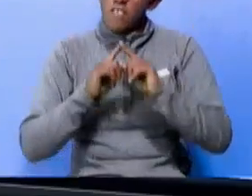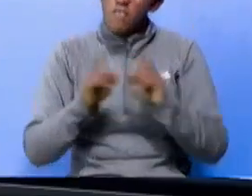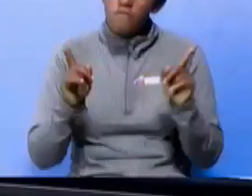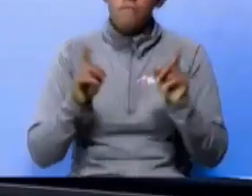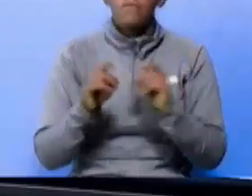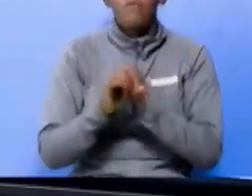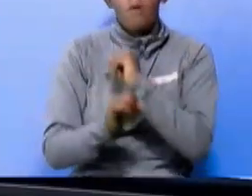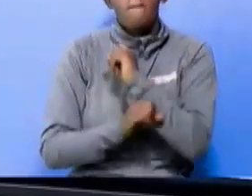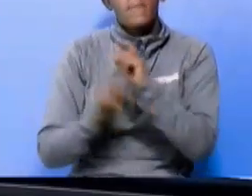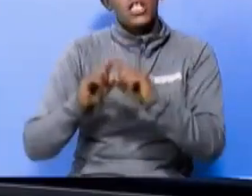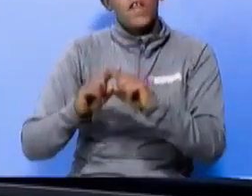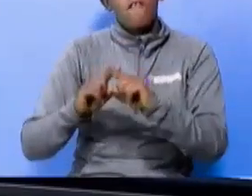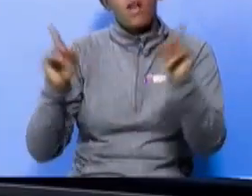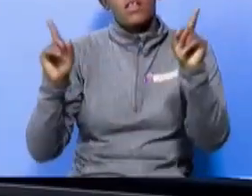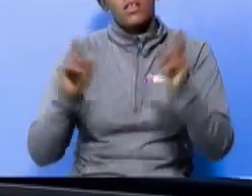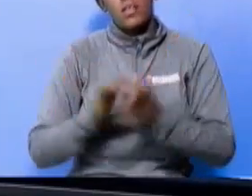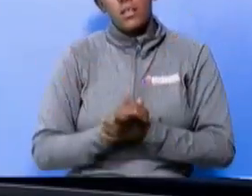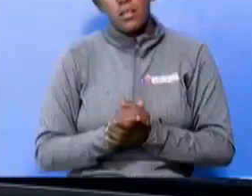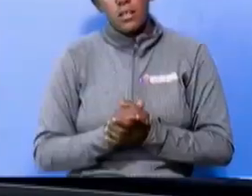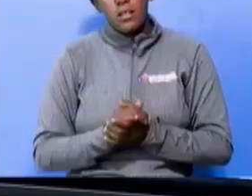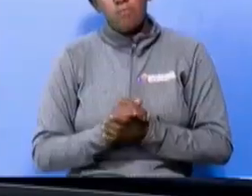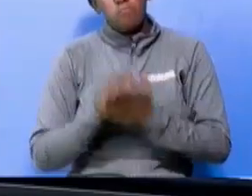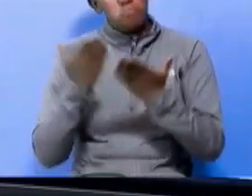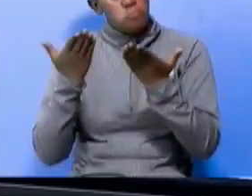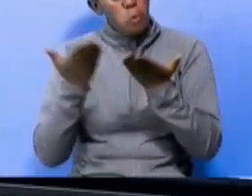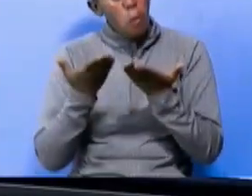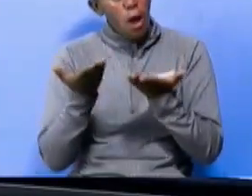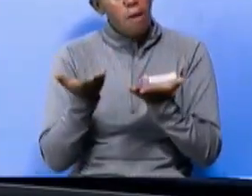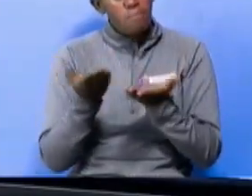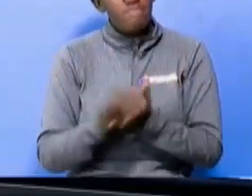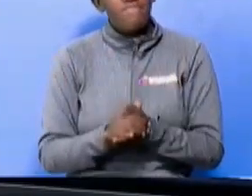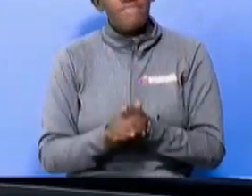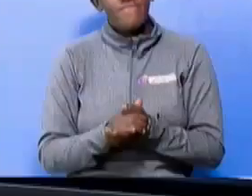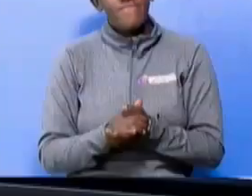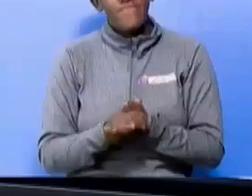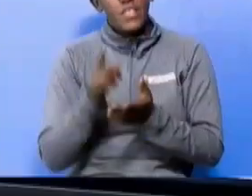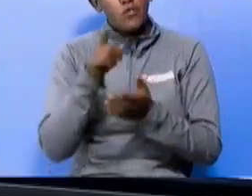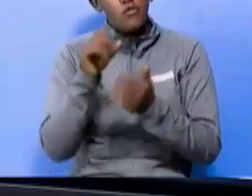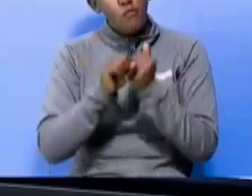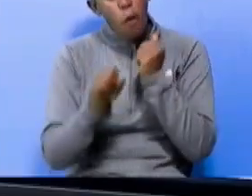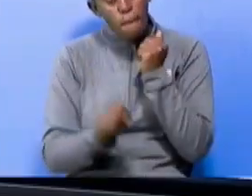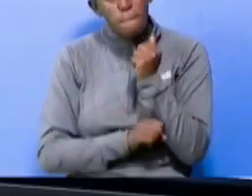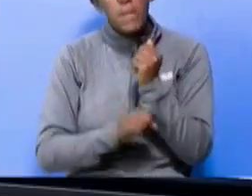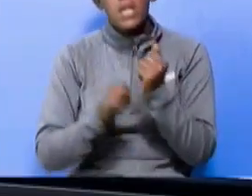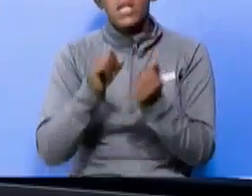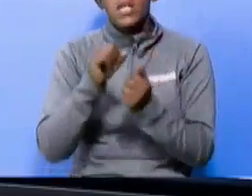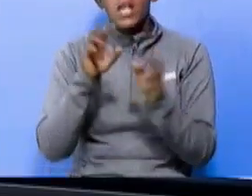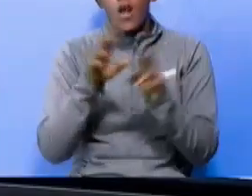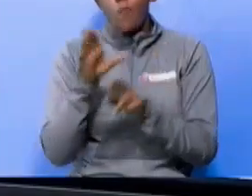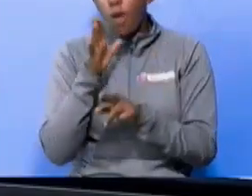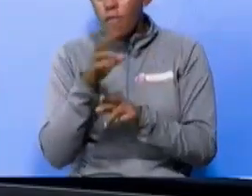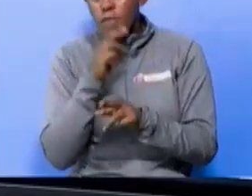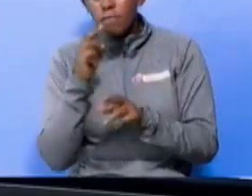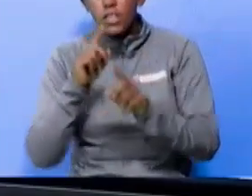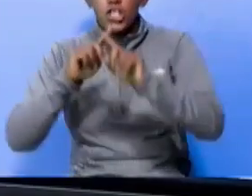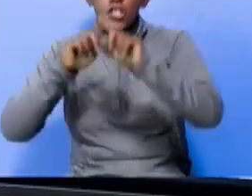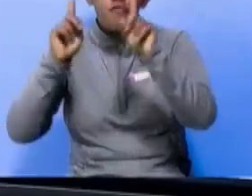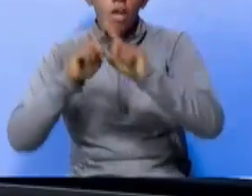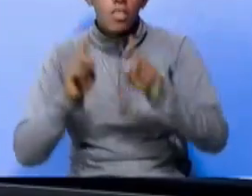forms. You are welcome to form irregular verbs with different